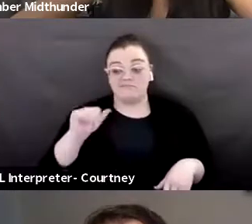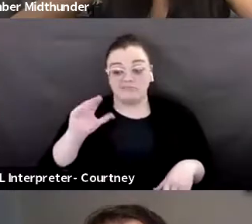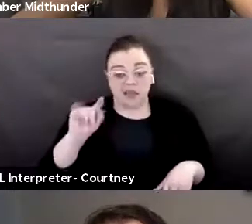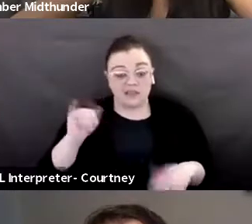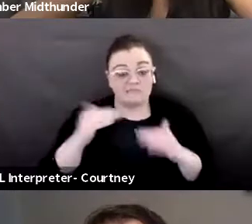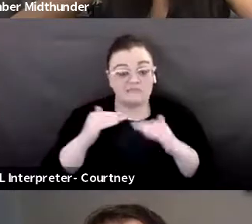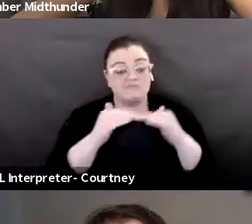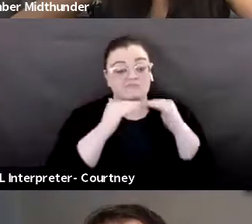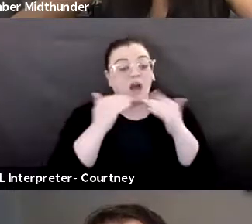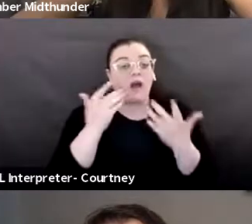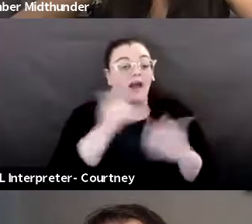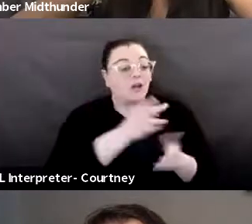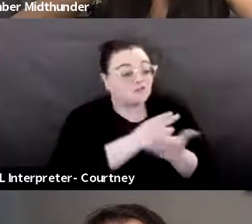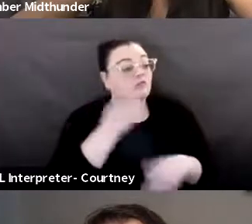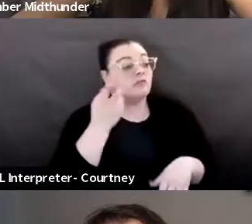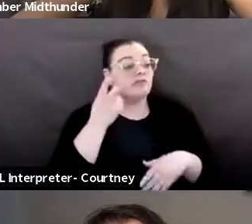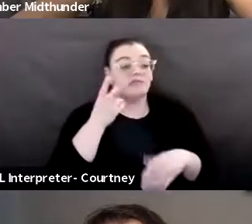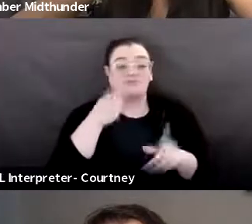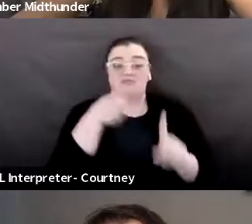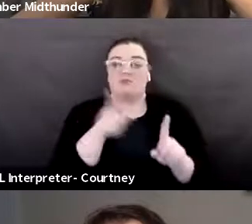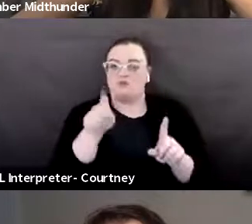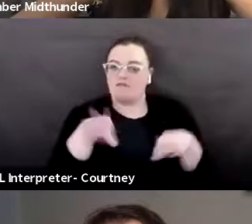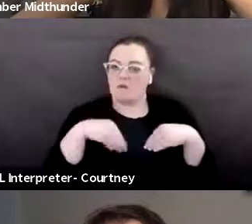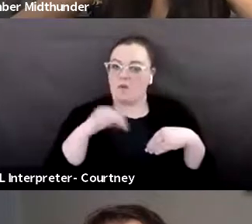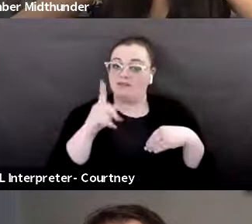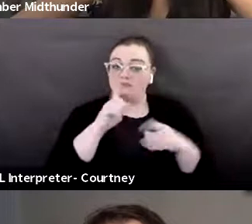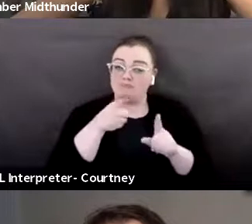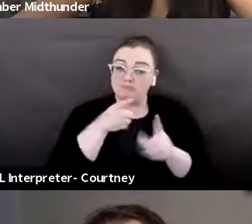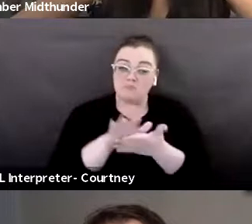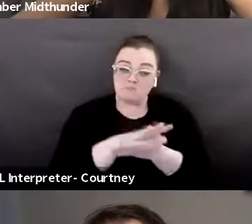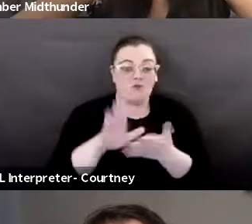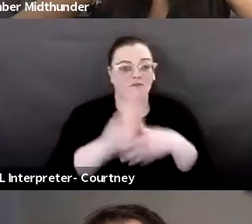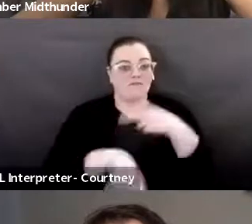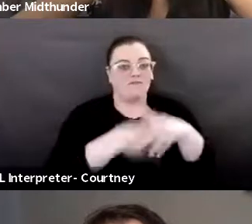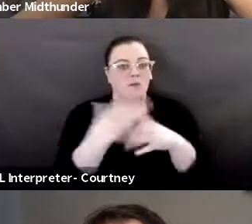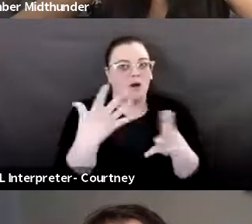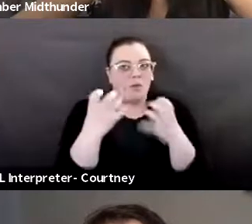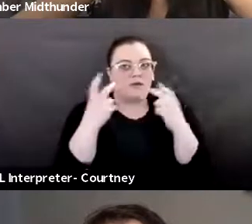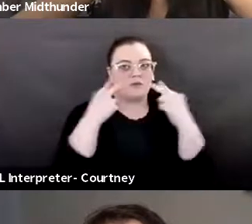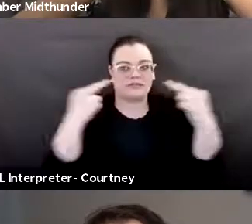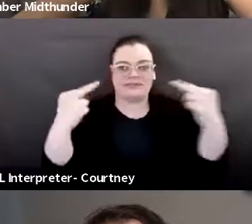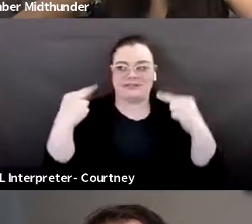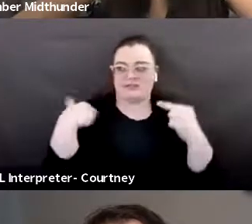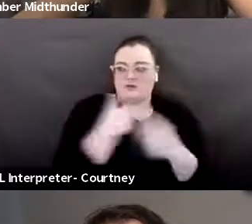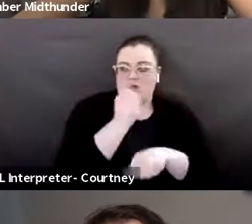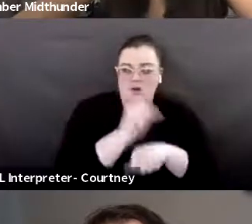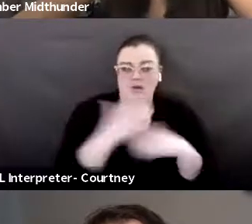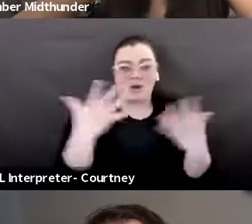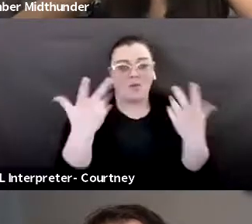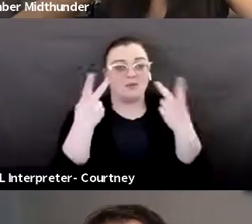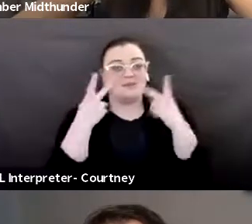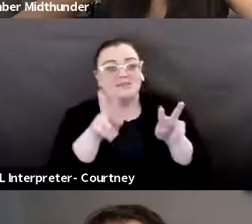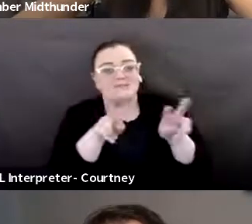not, when it comes down to it, that is the purest form, and we want to be able to be seen for our work. And so I think this has